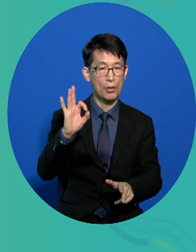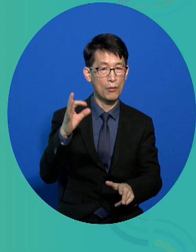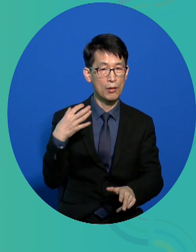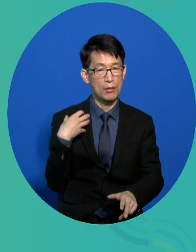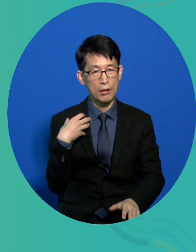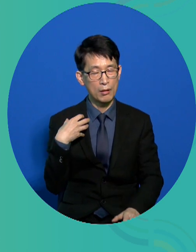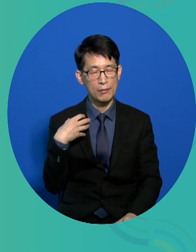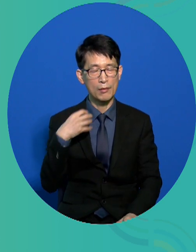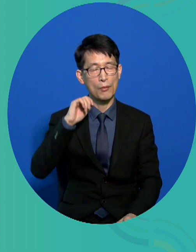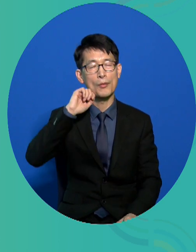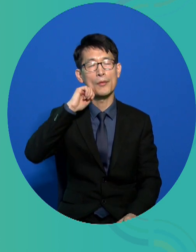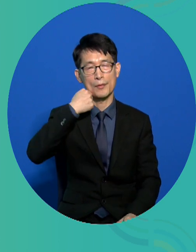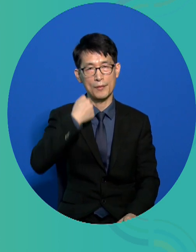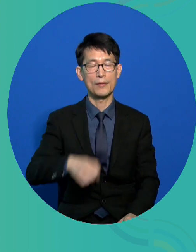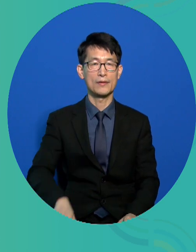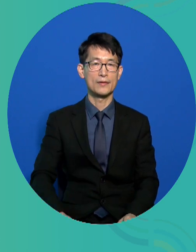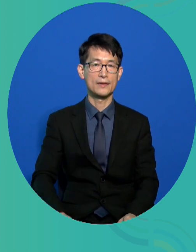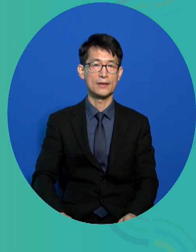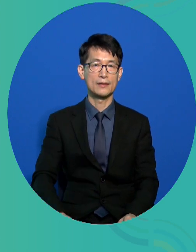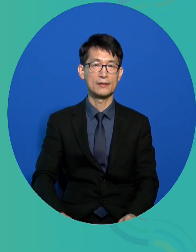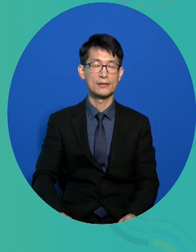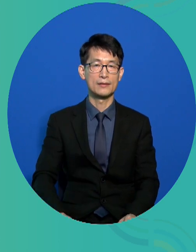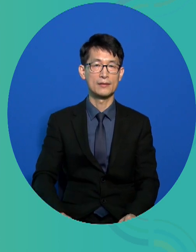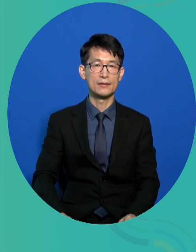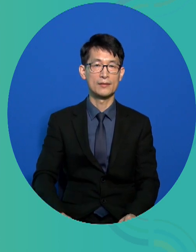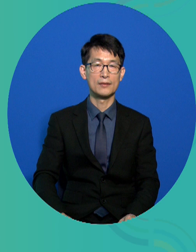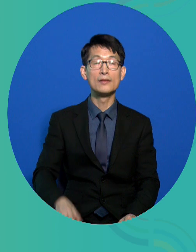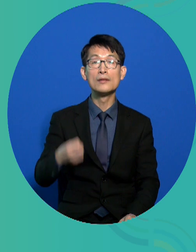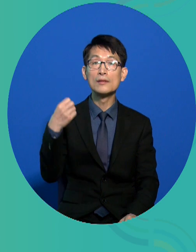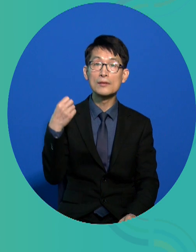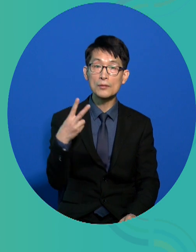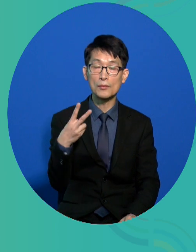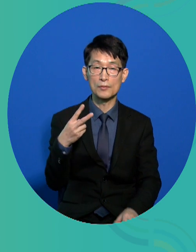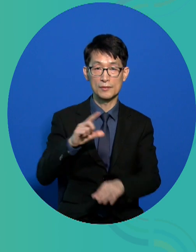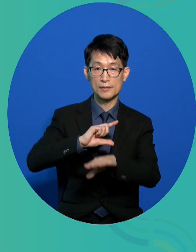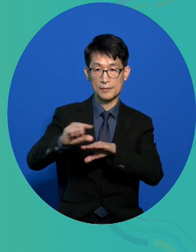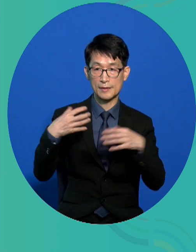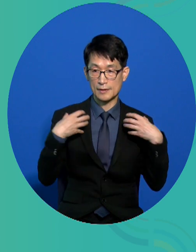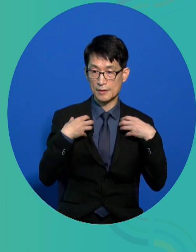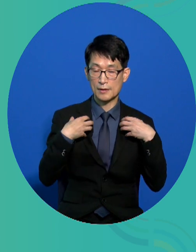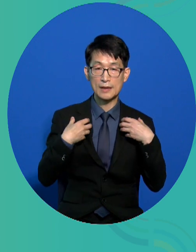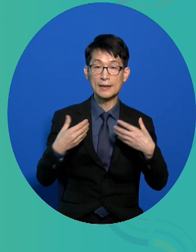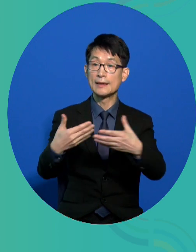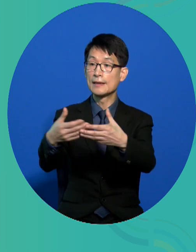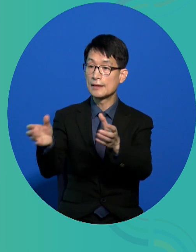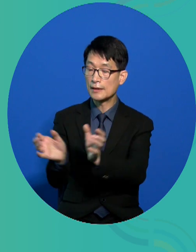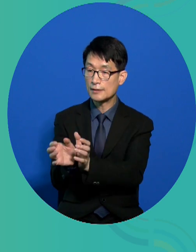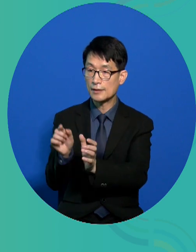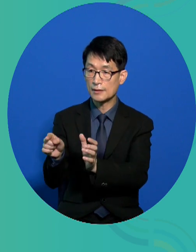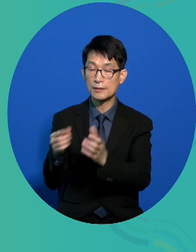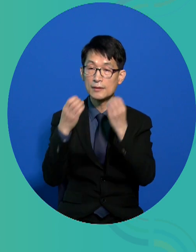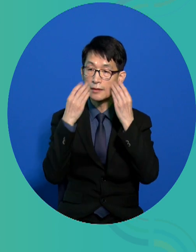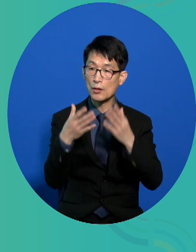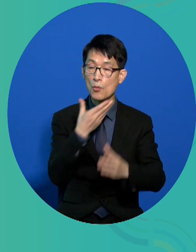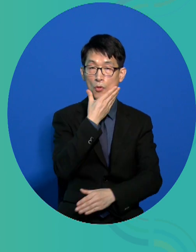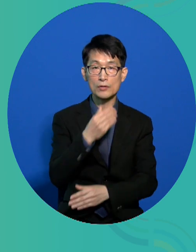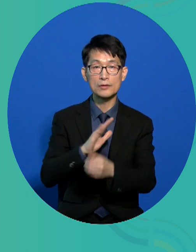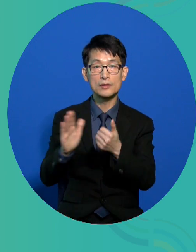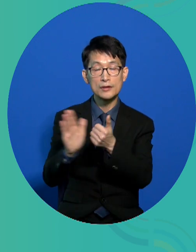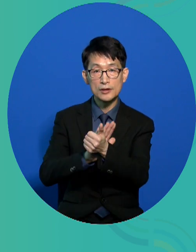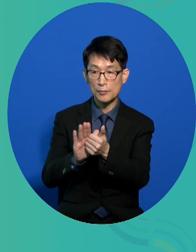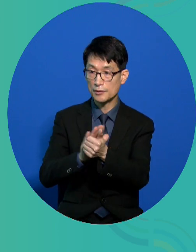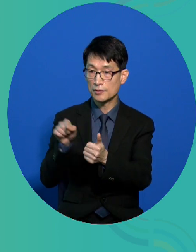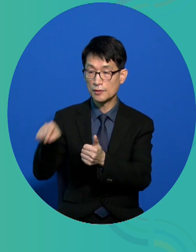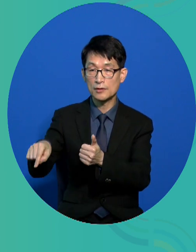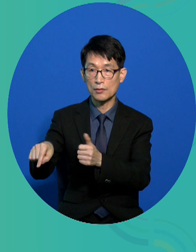room to allow new attempts and new projects to take place. And another reason was that the